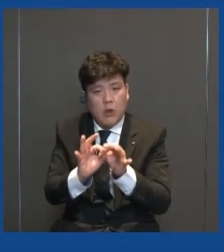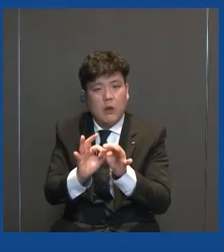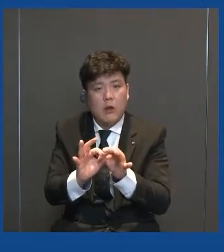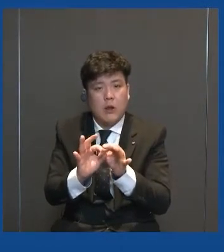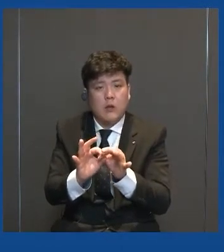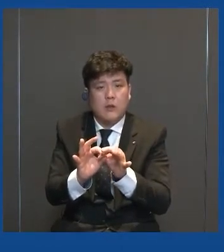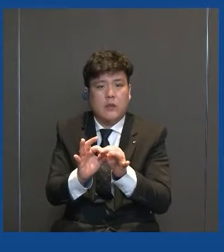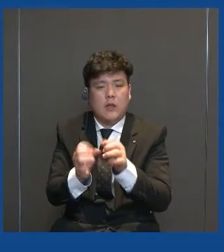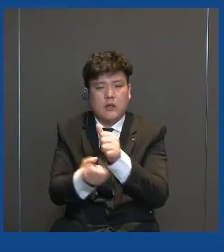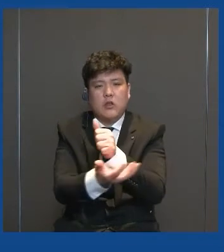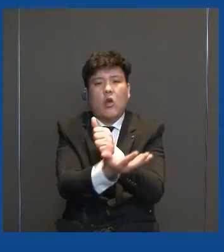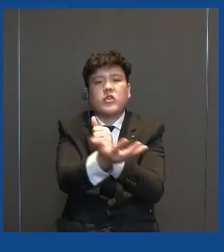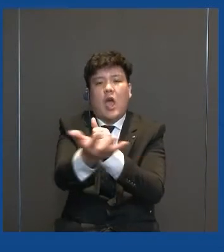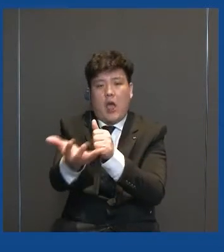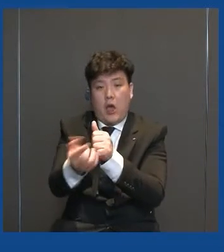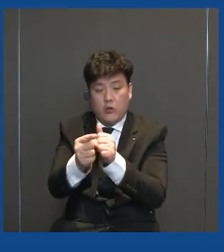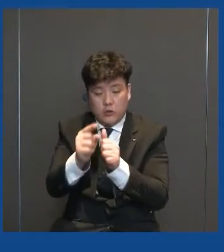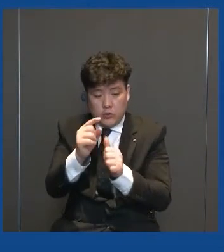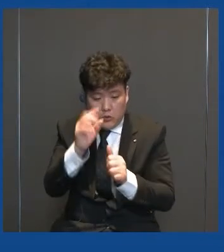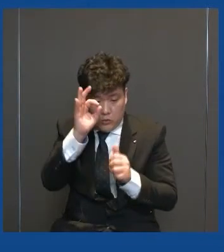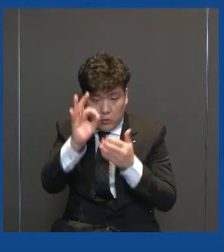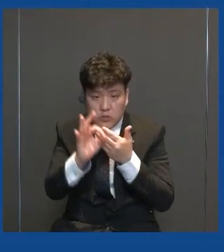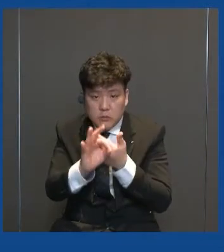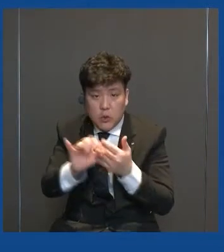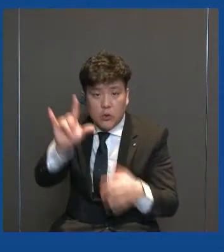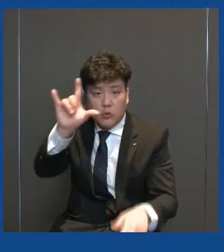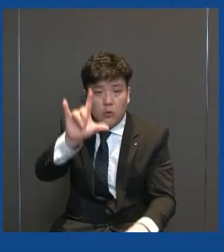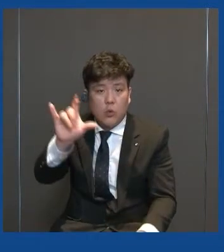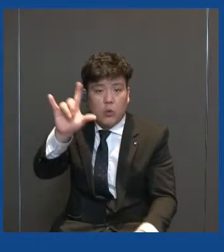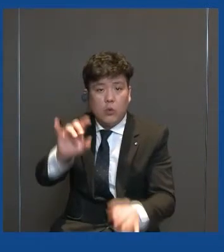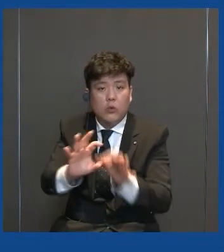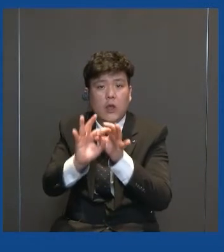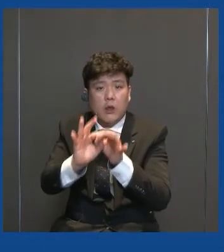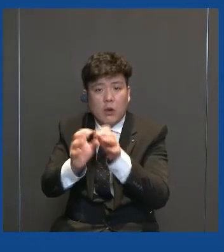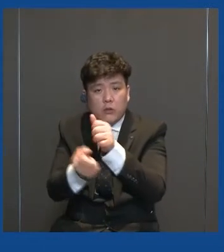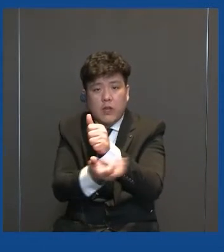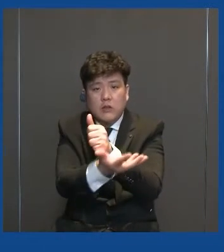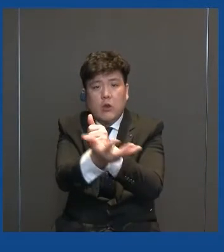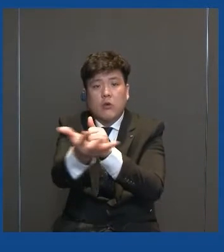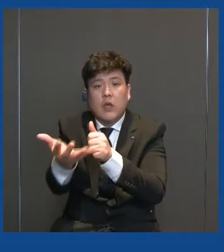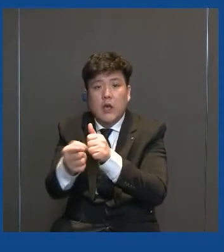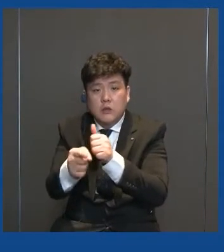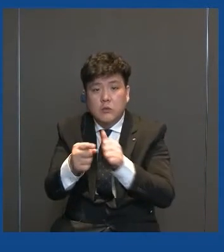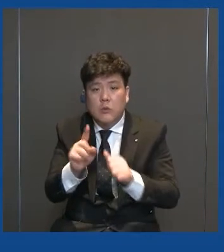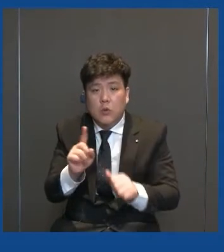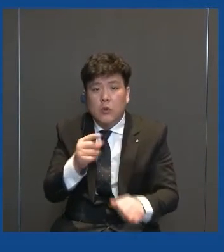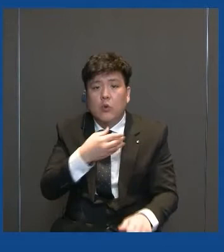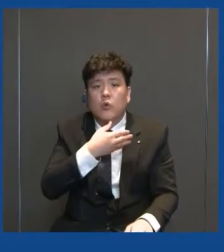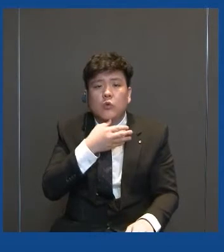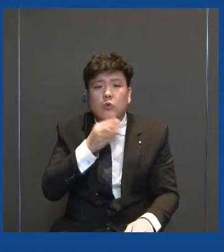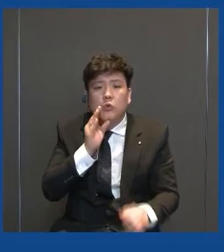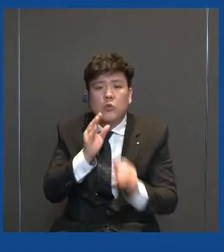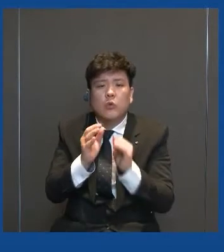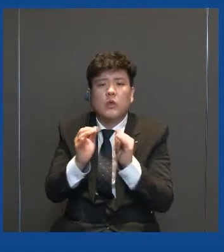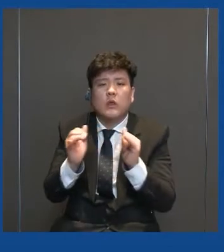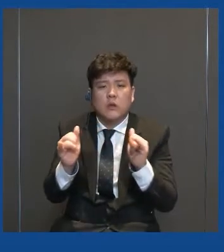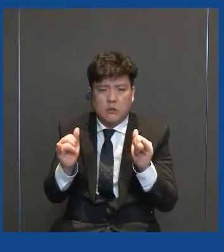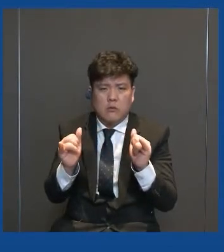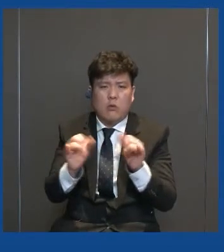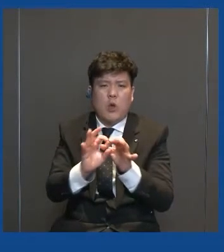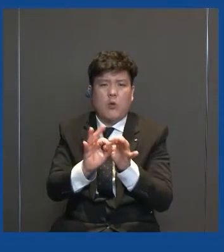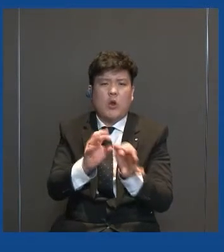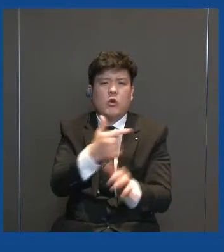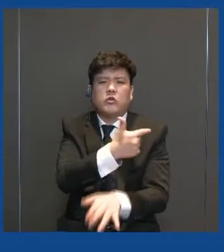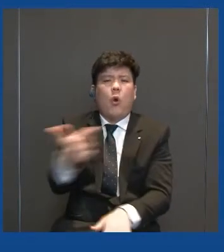risk in relation to COVID-19, the elderly didn't worry significantly more than the young. On average,